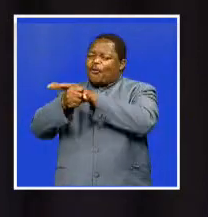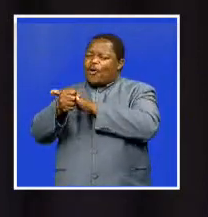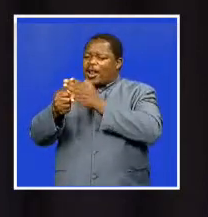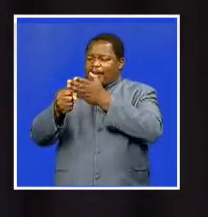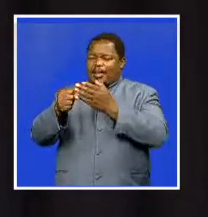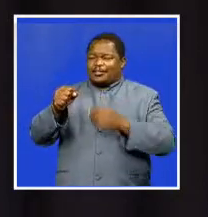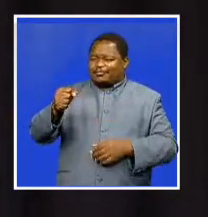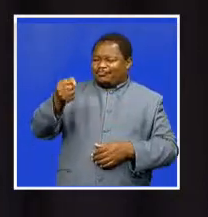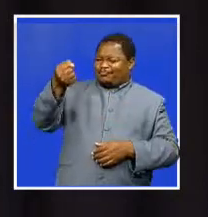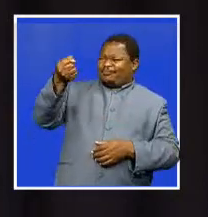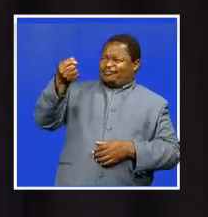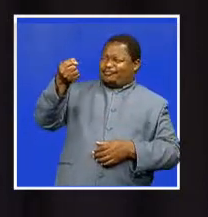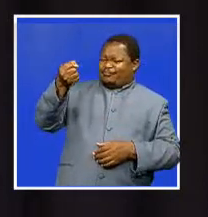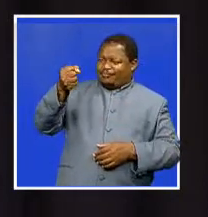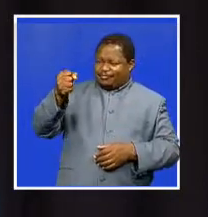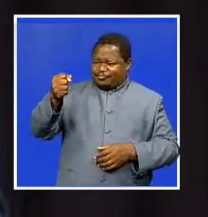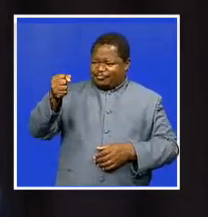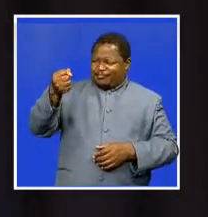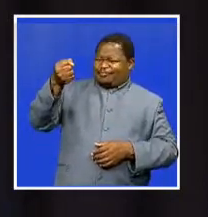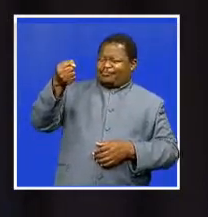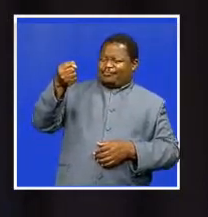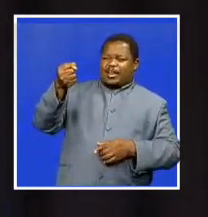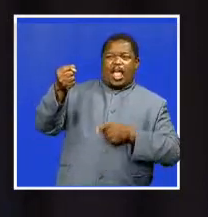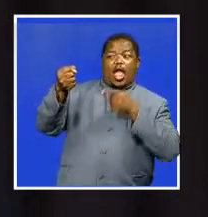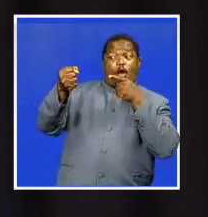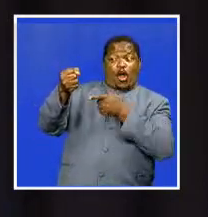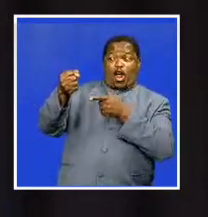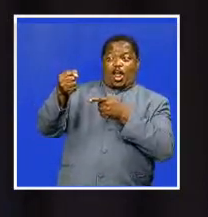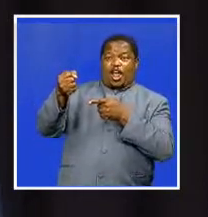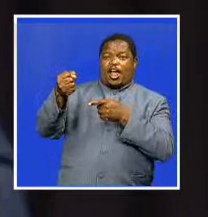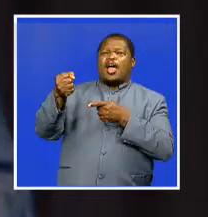wena you are not responsible.